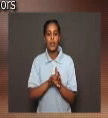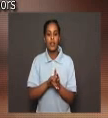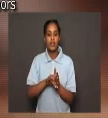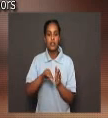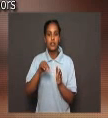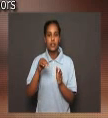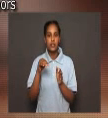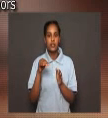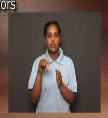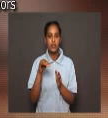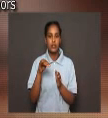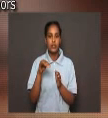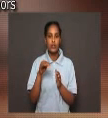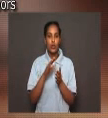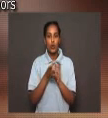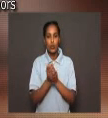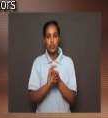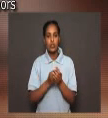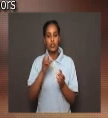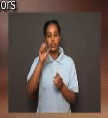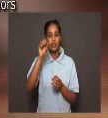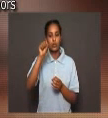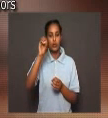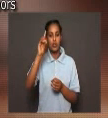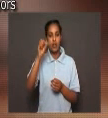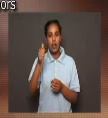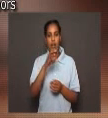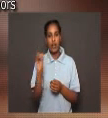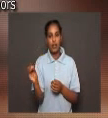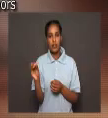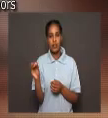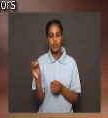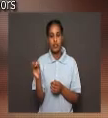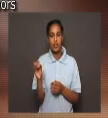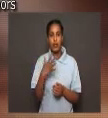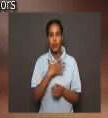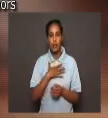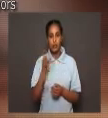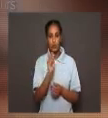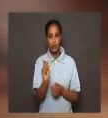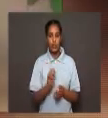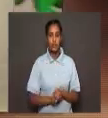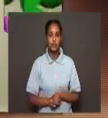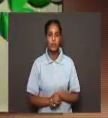saltpeter, washing soda, and blackboard chalk.